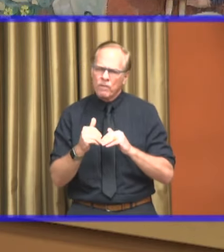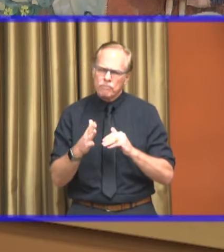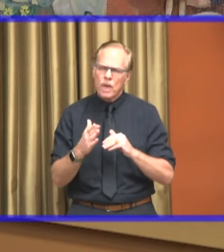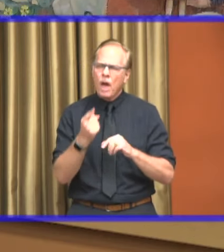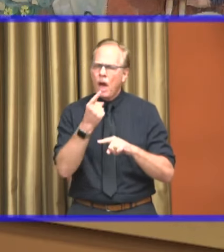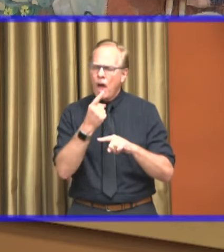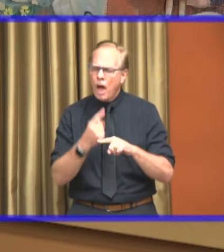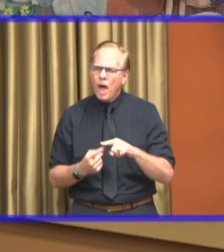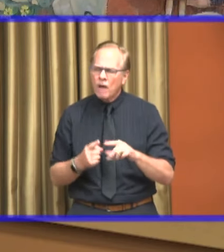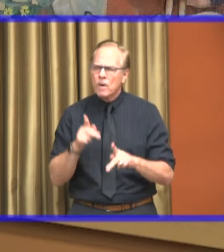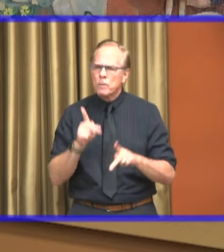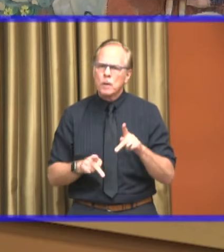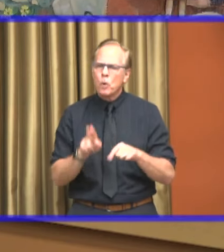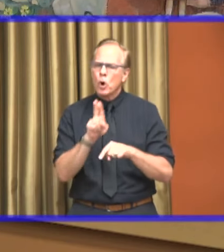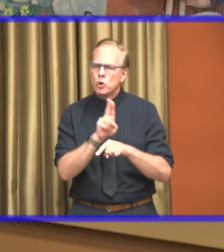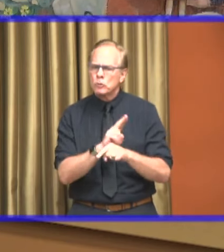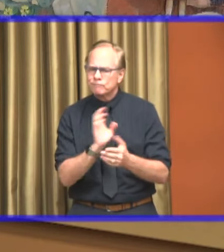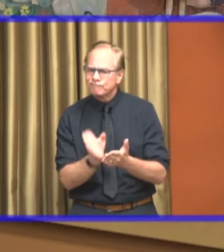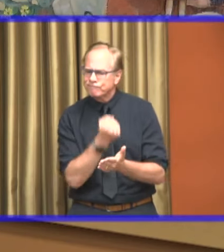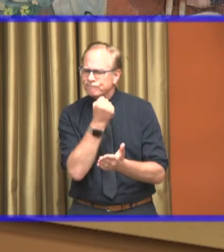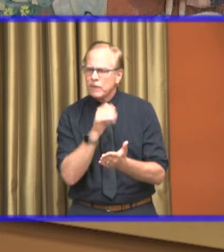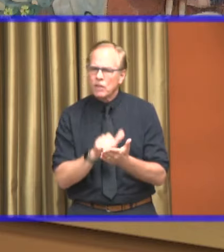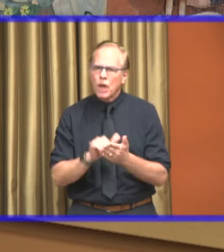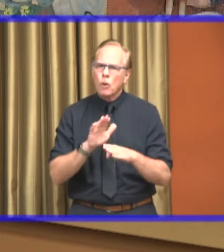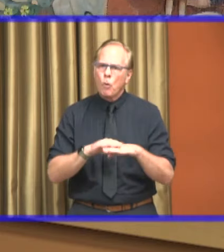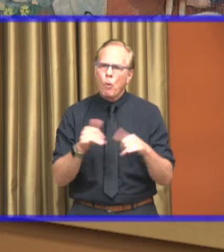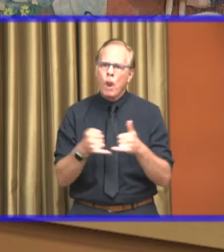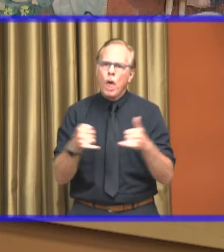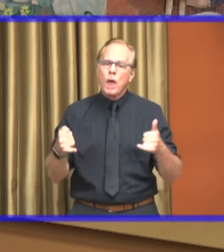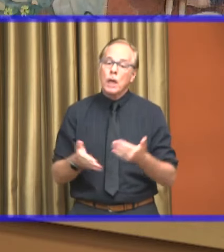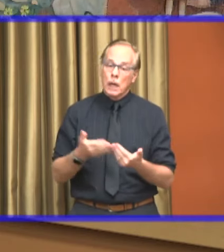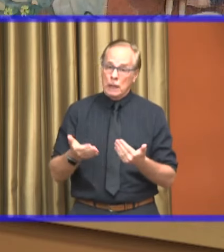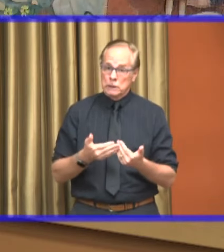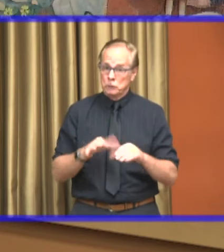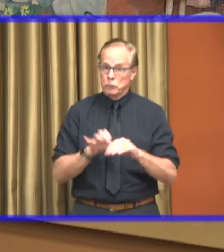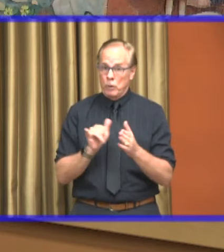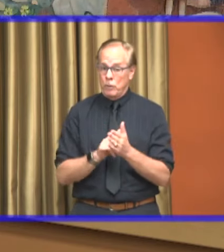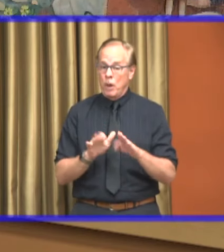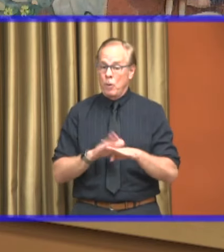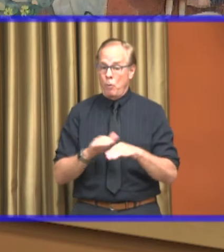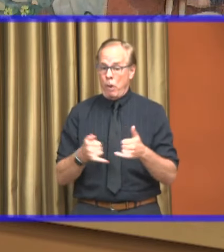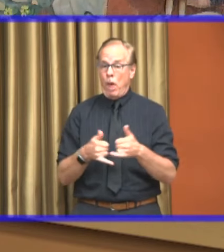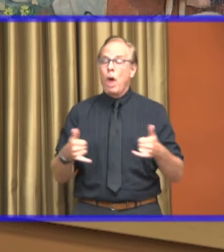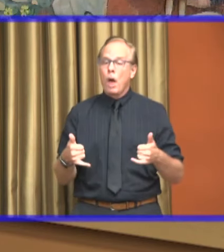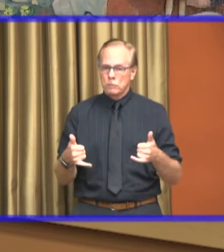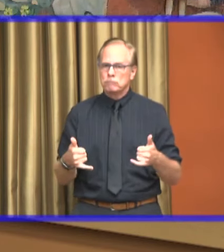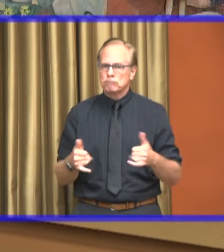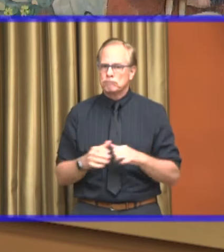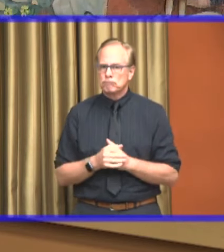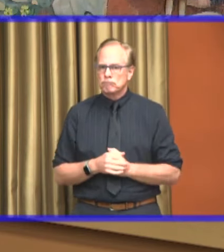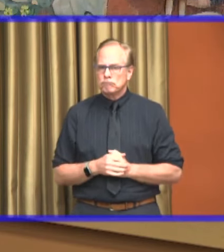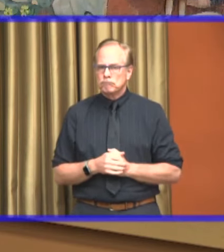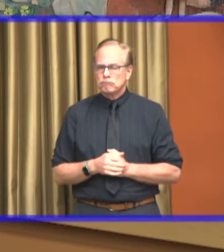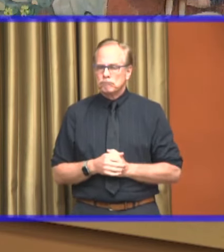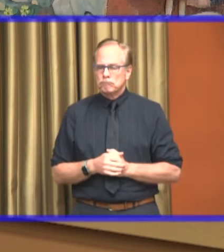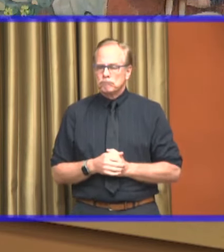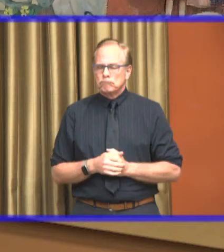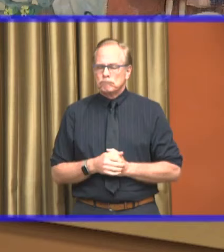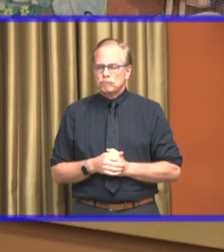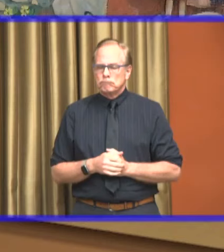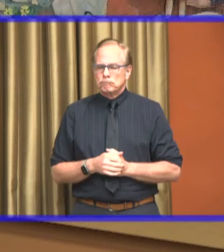as a general rule, are utilizing that online tool and the ease of responding in that manner.